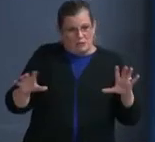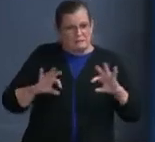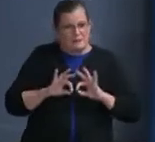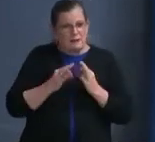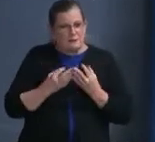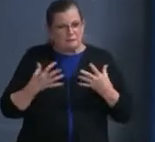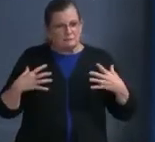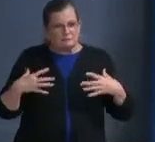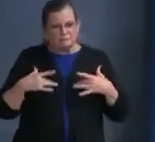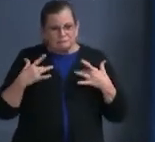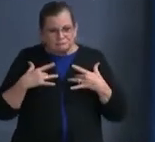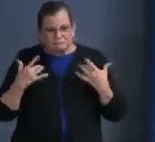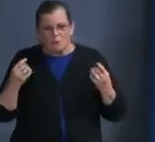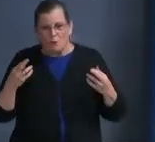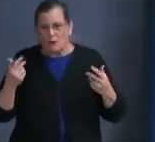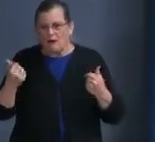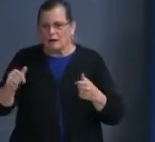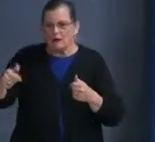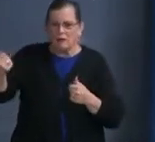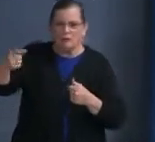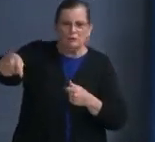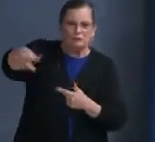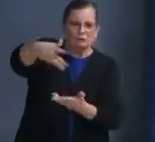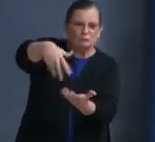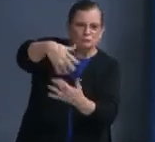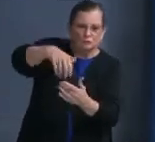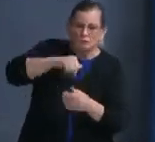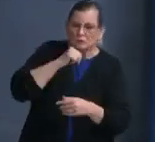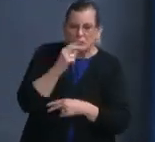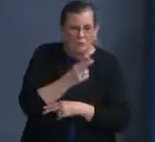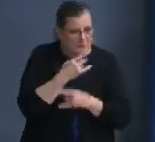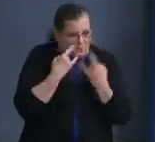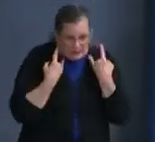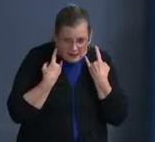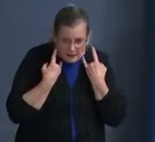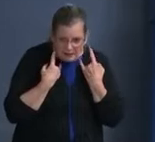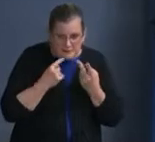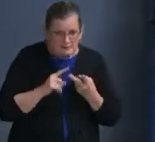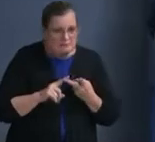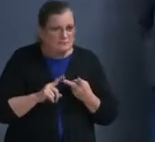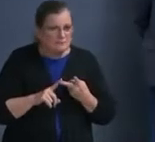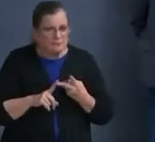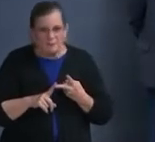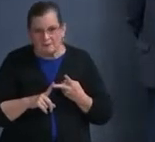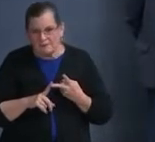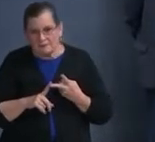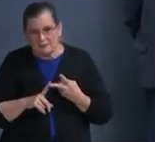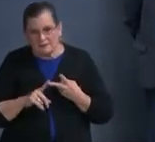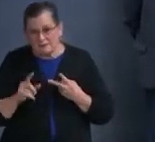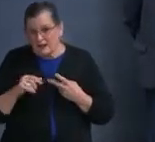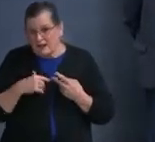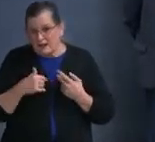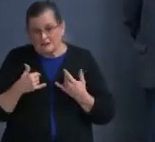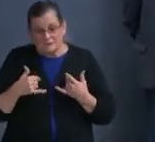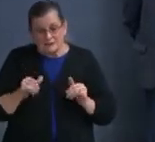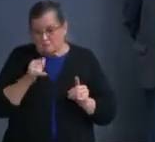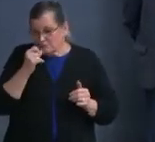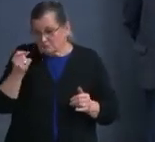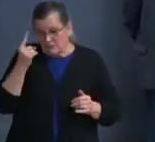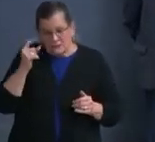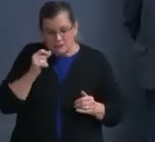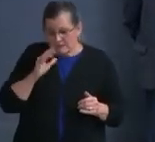somewhere who is still not wearing a mask these days continues to blow my